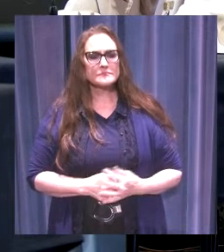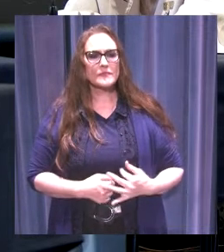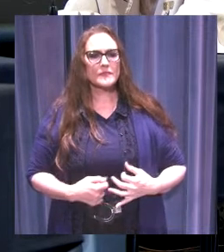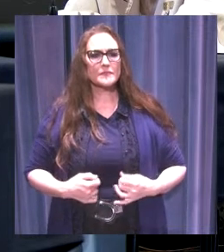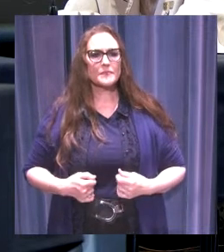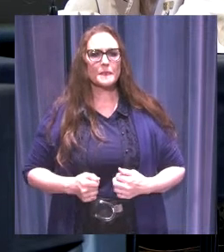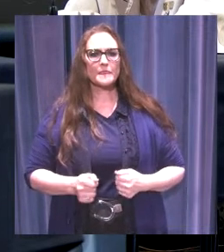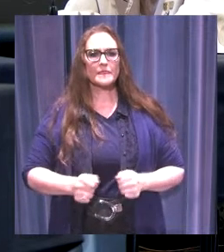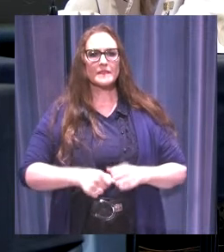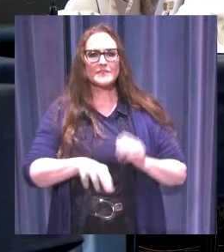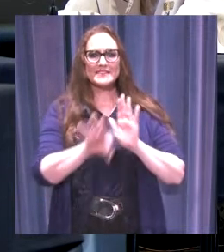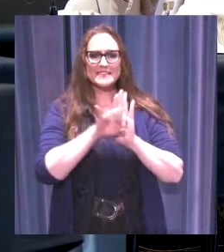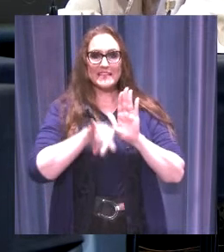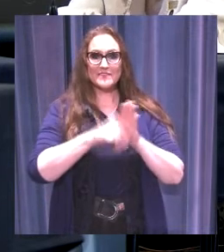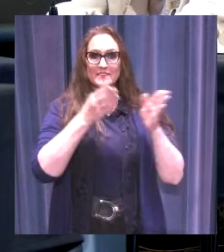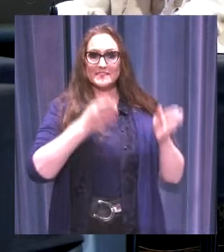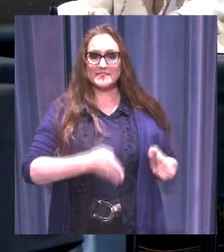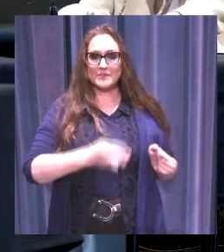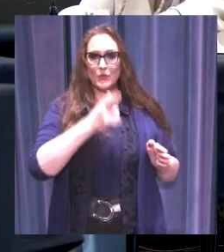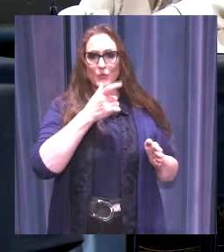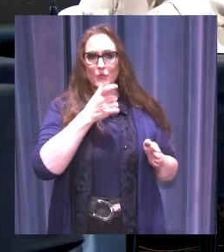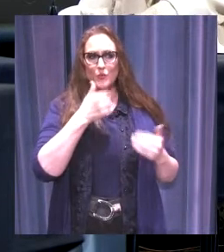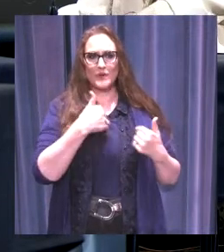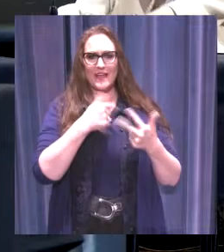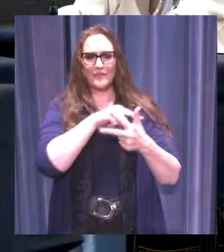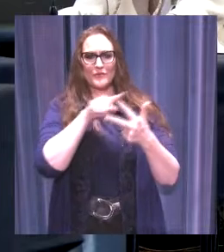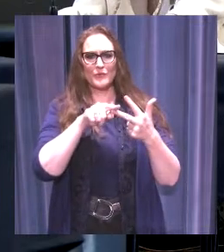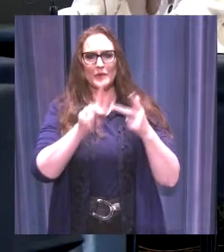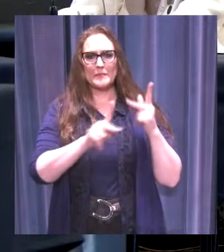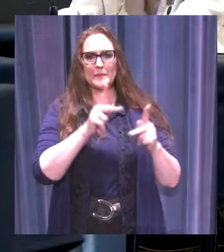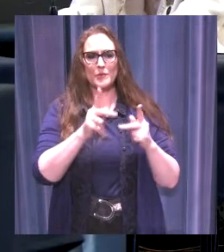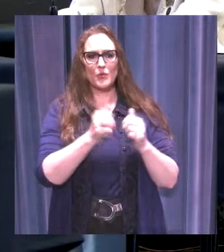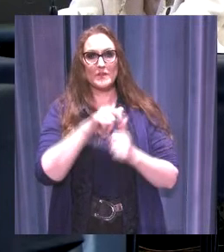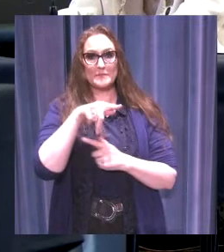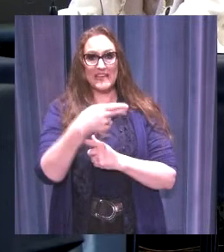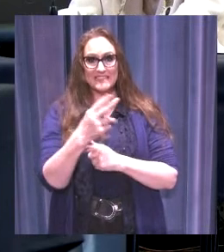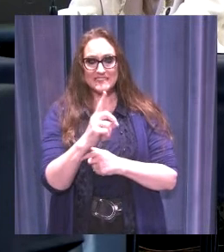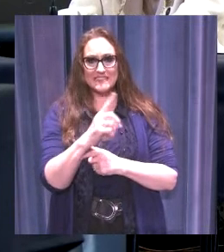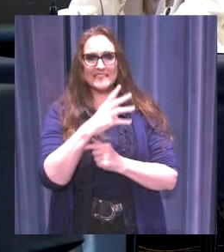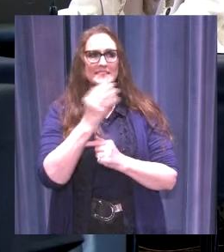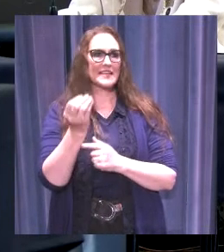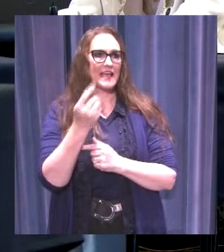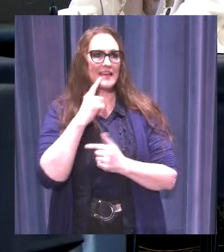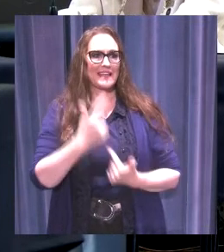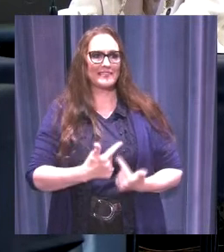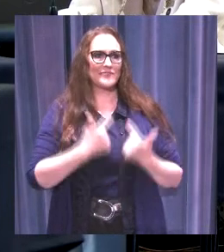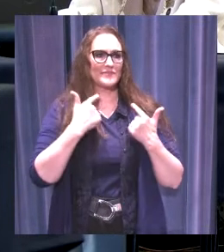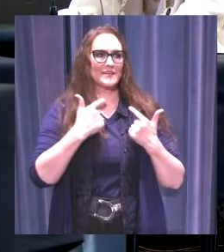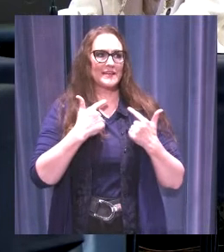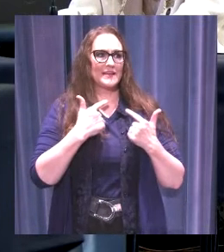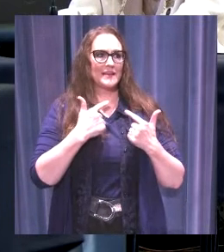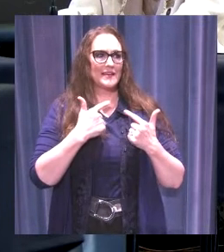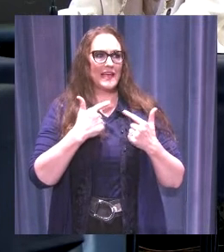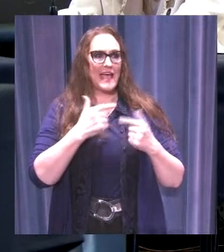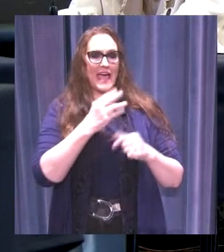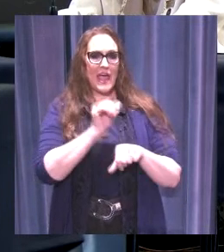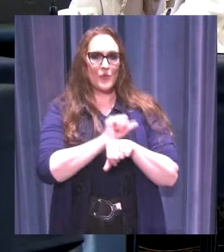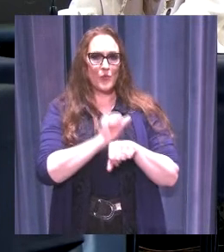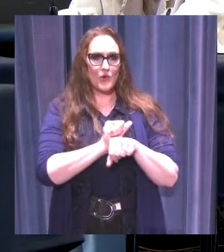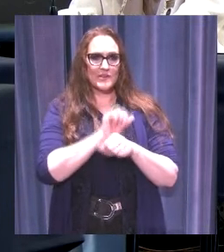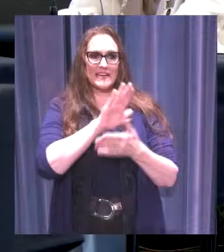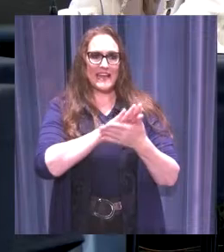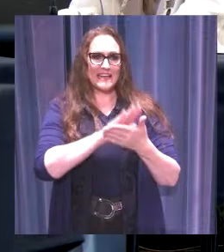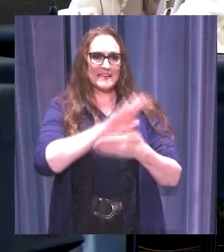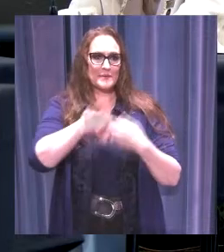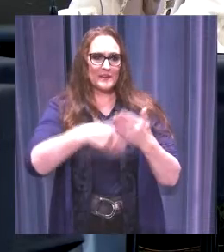the selection of this individual who, you know, we had 3 people with PhDs and have lived and worked in academia their